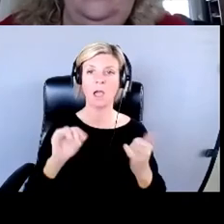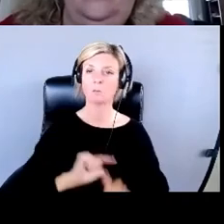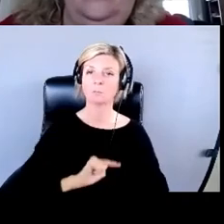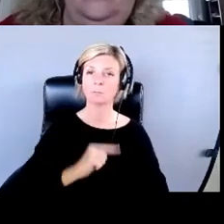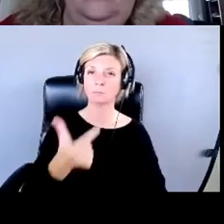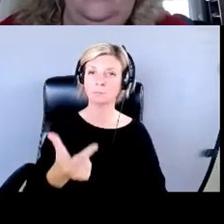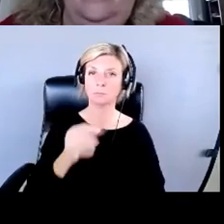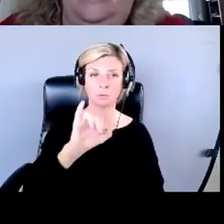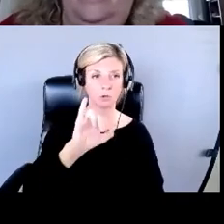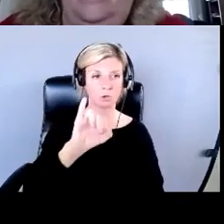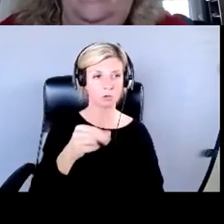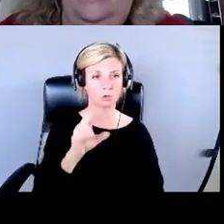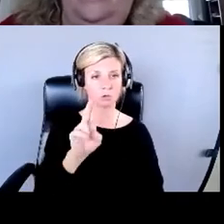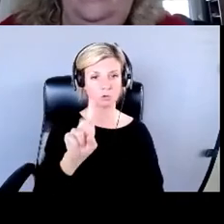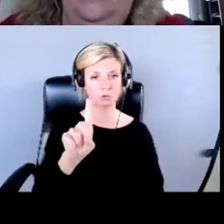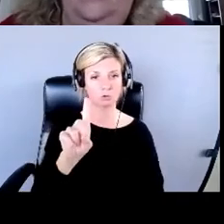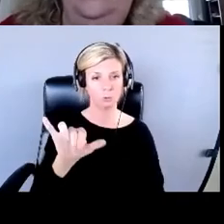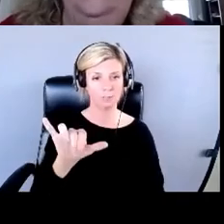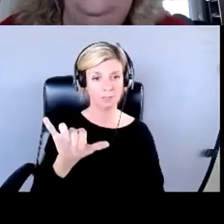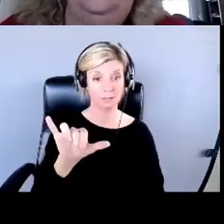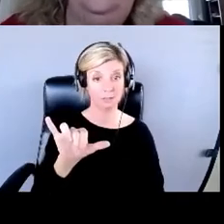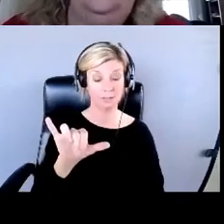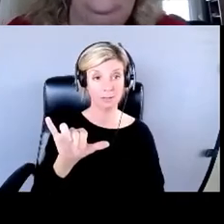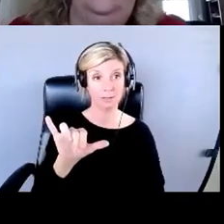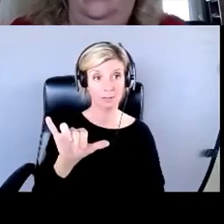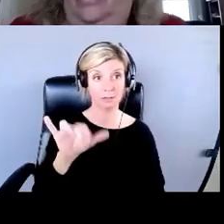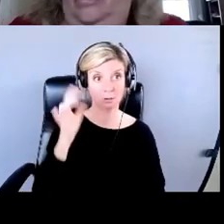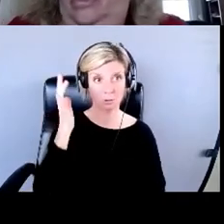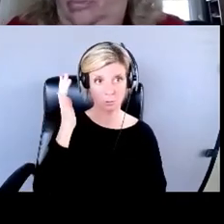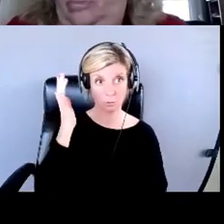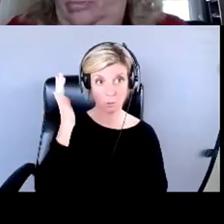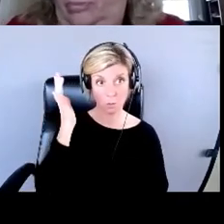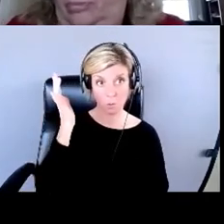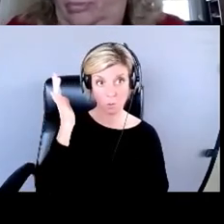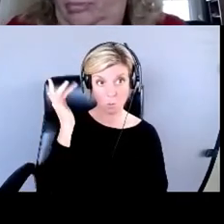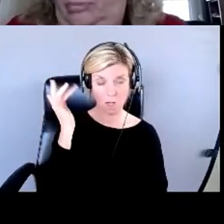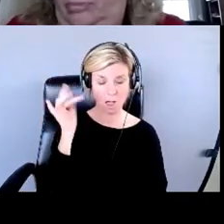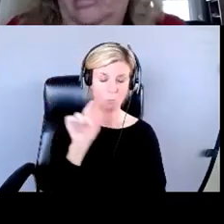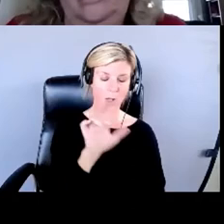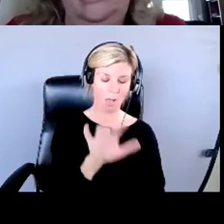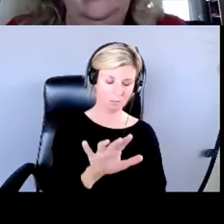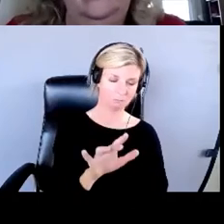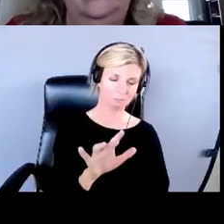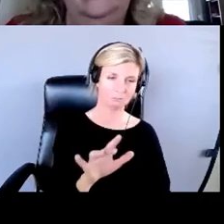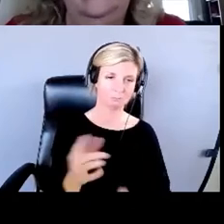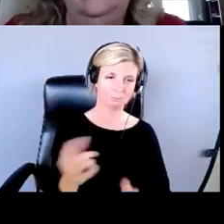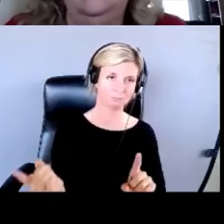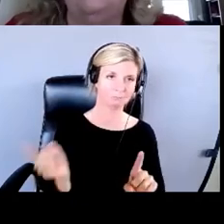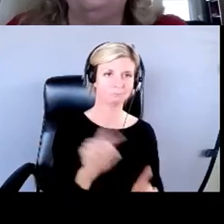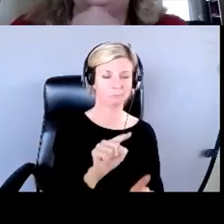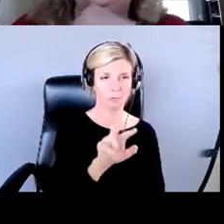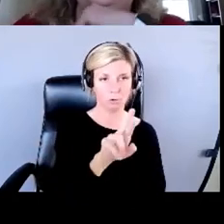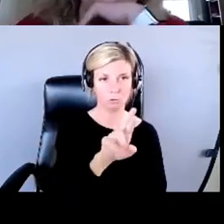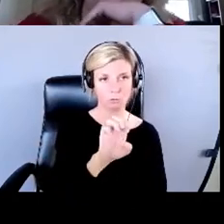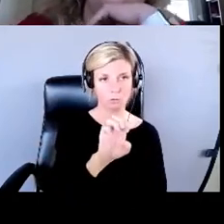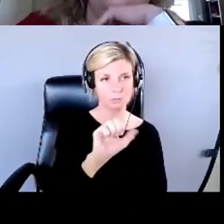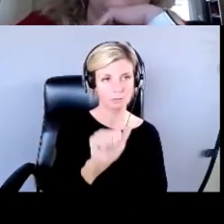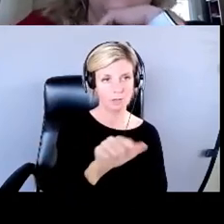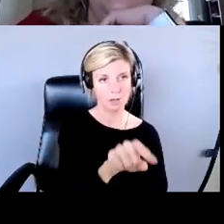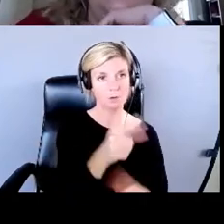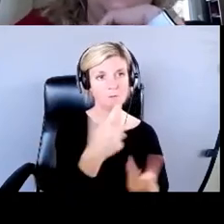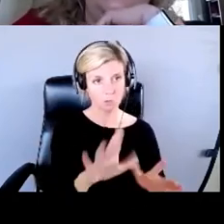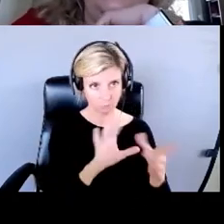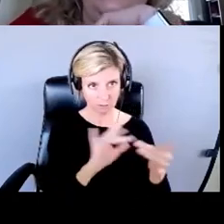because something that Risa, you said about needing a process in place that